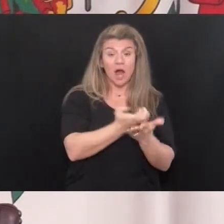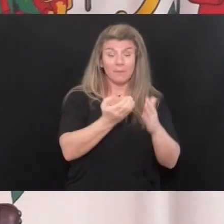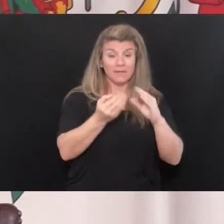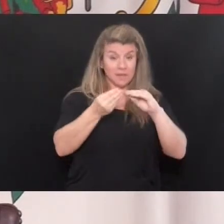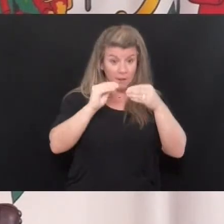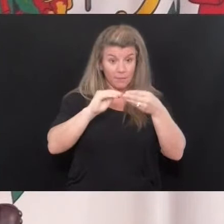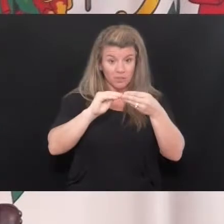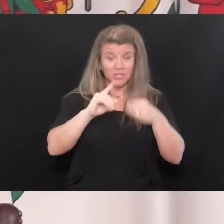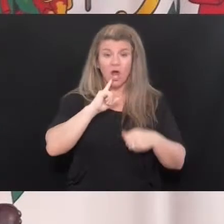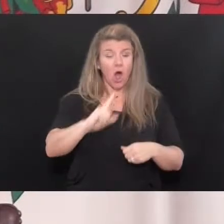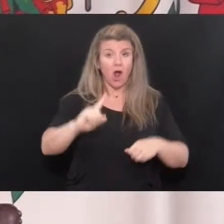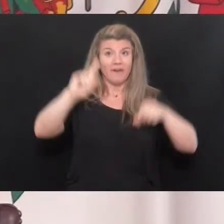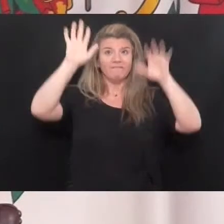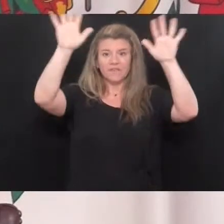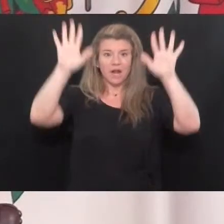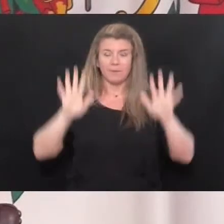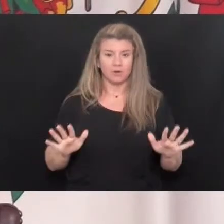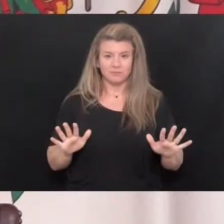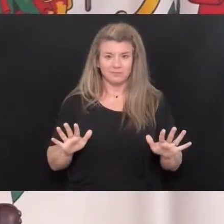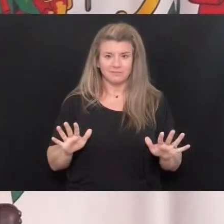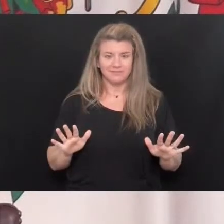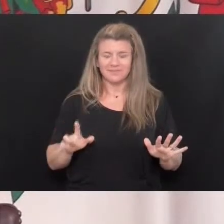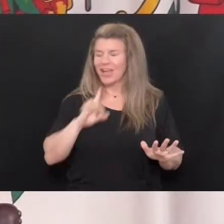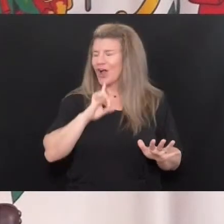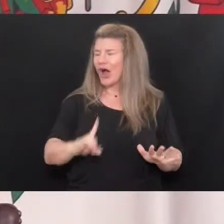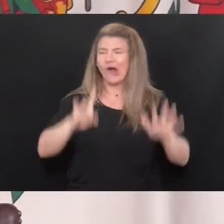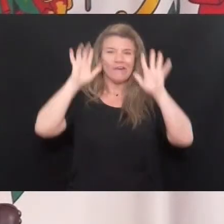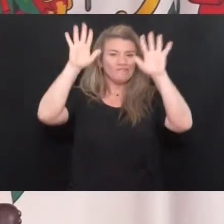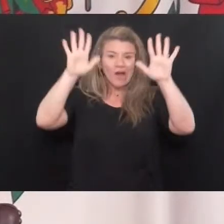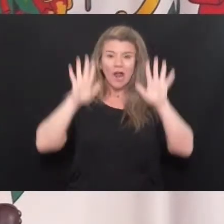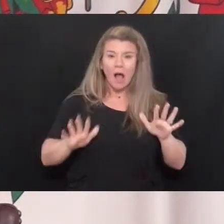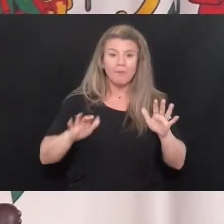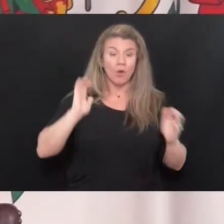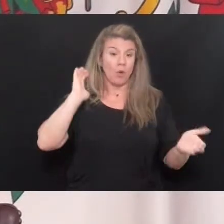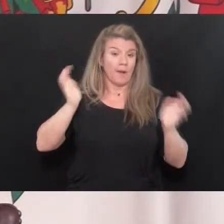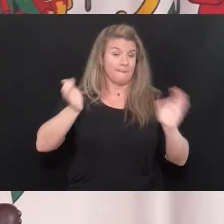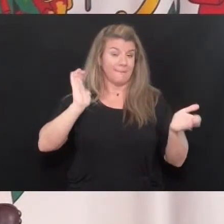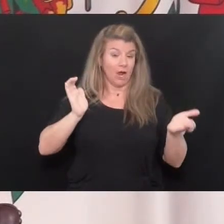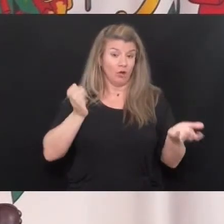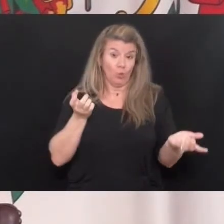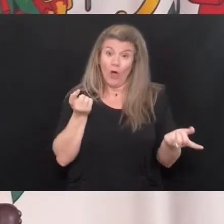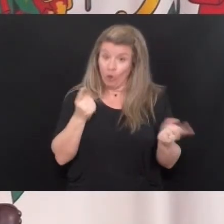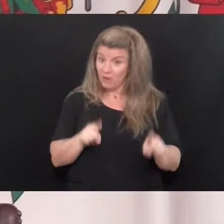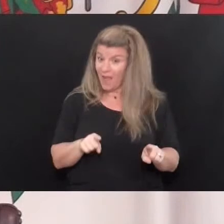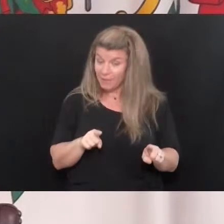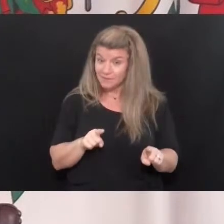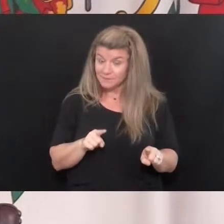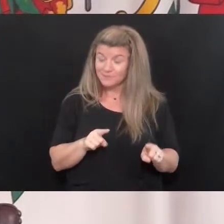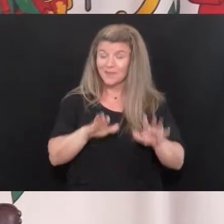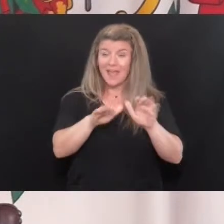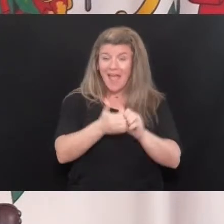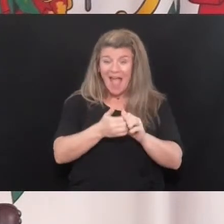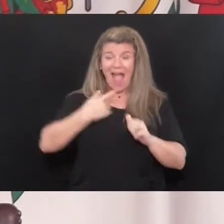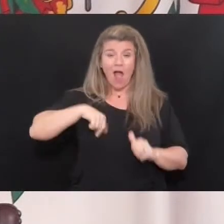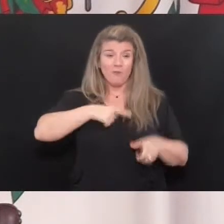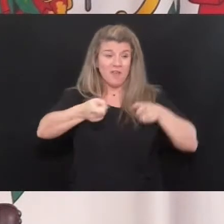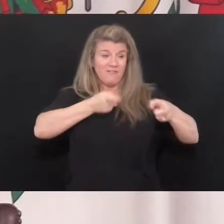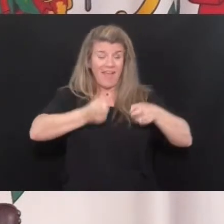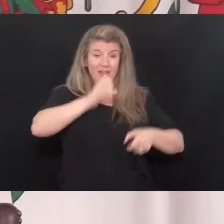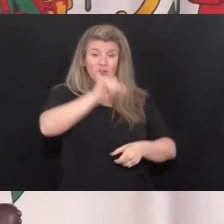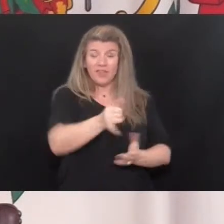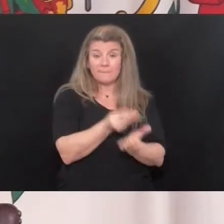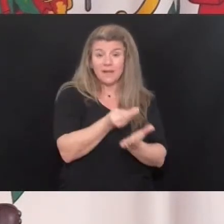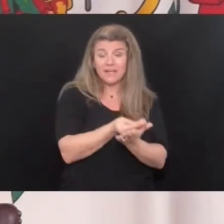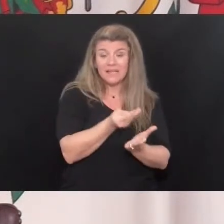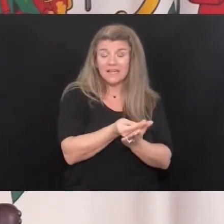are phenomenal. Phenomenal compared to where they could have been. How we've handled the CARES monies, how